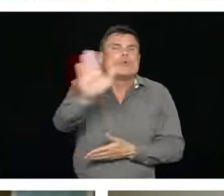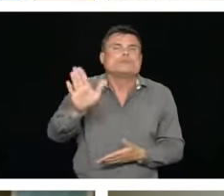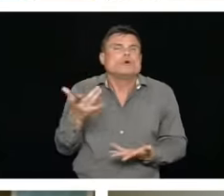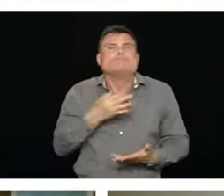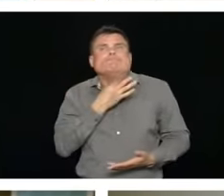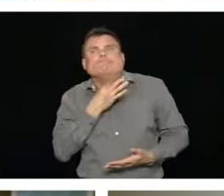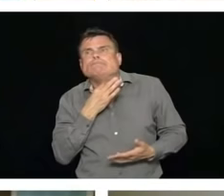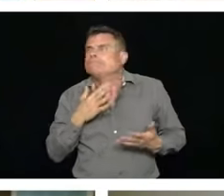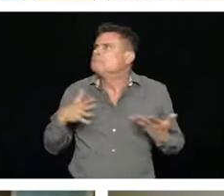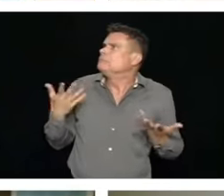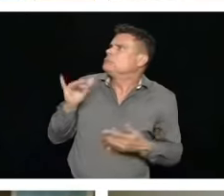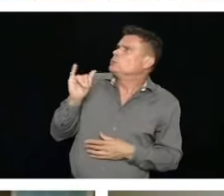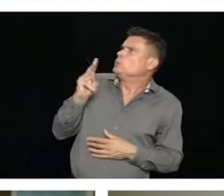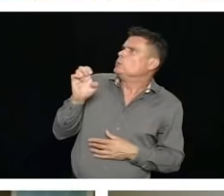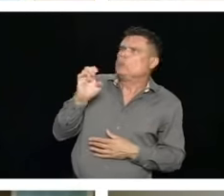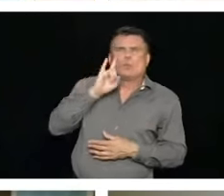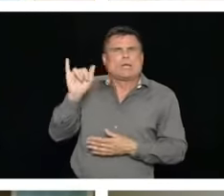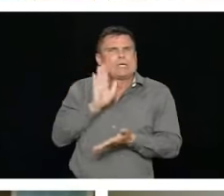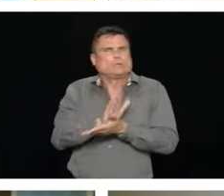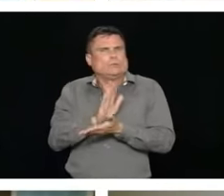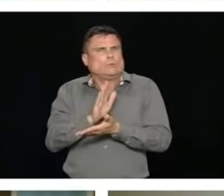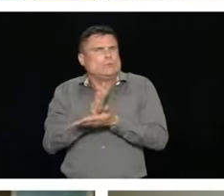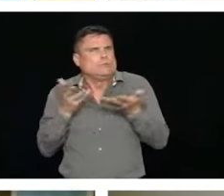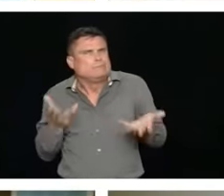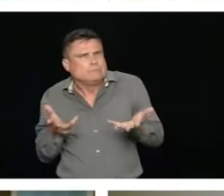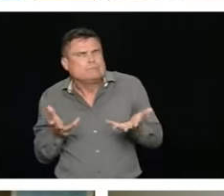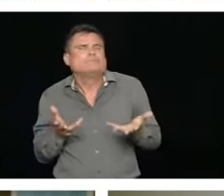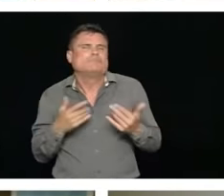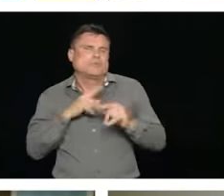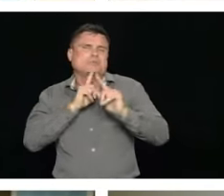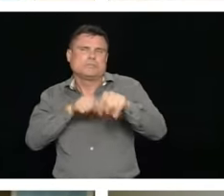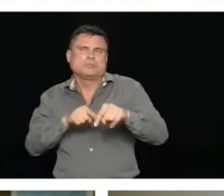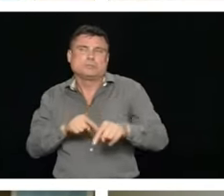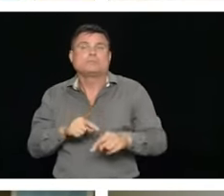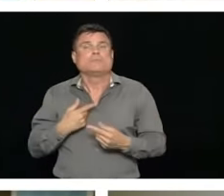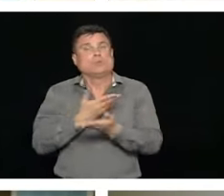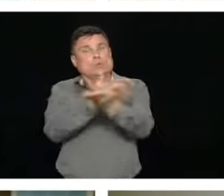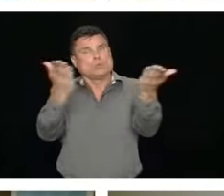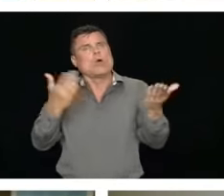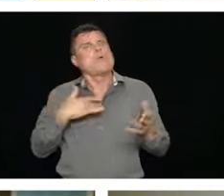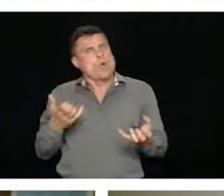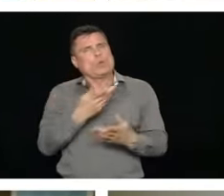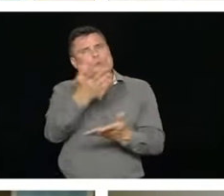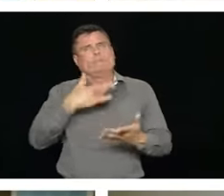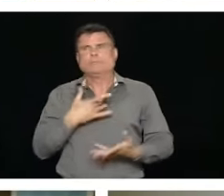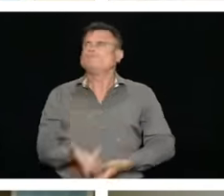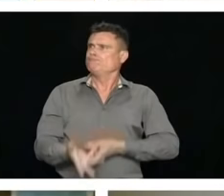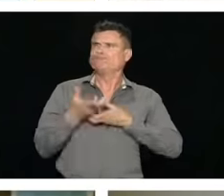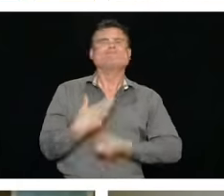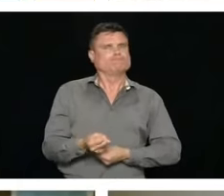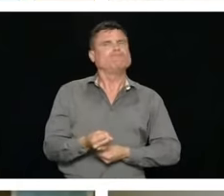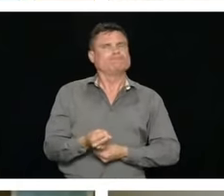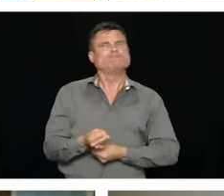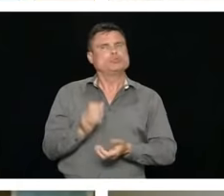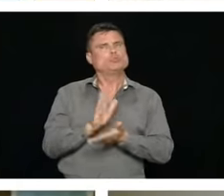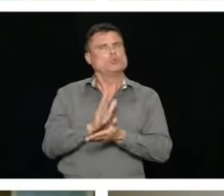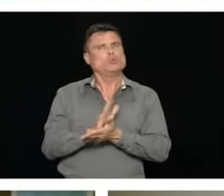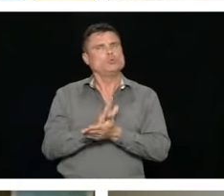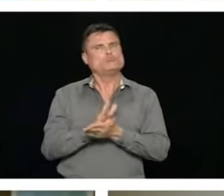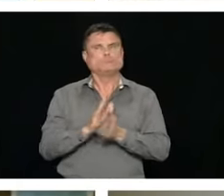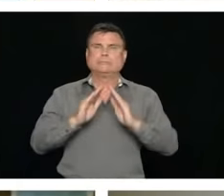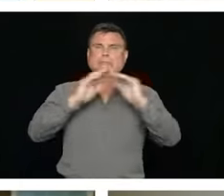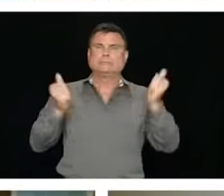taken by the boards of education to ensure that schools are safe and healthy places for students and staff and families and